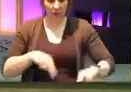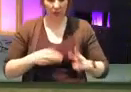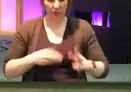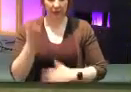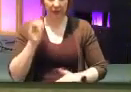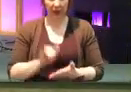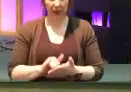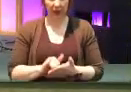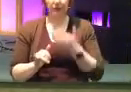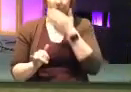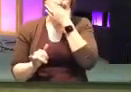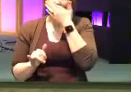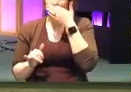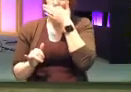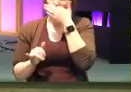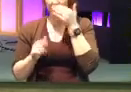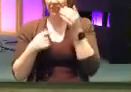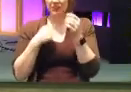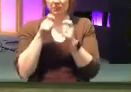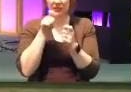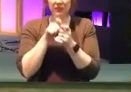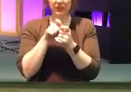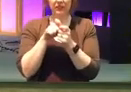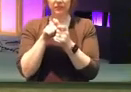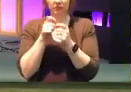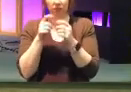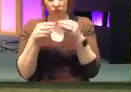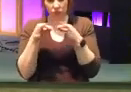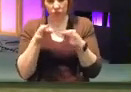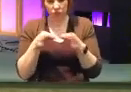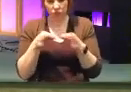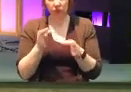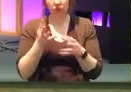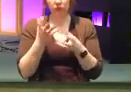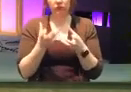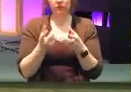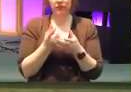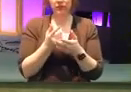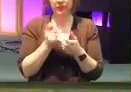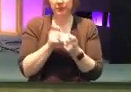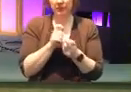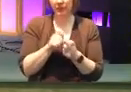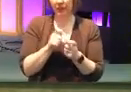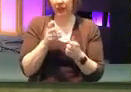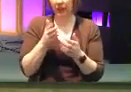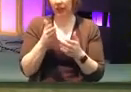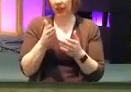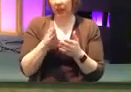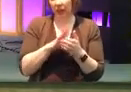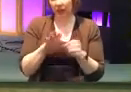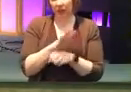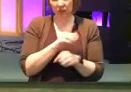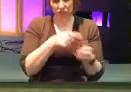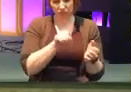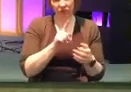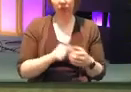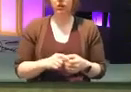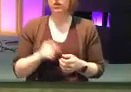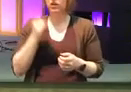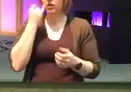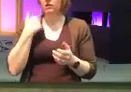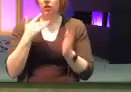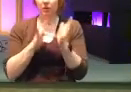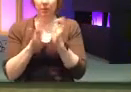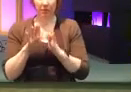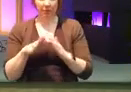Again, fellowship register, if there's some specific details or information that you'd like about one particular area, just go ahead and check that. Well, today, if you got your